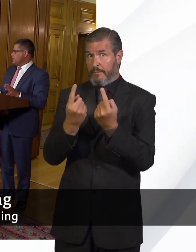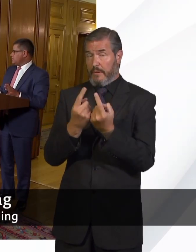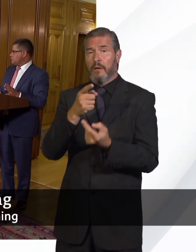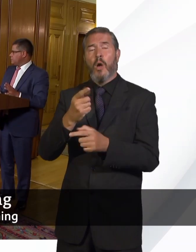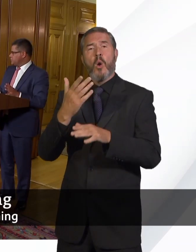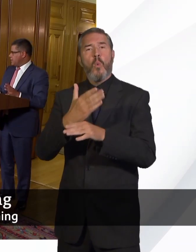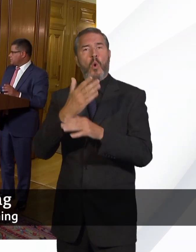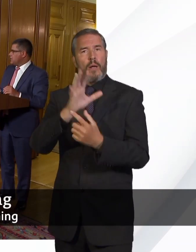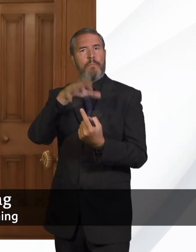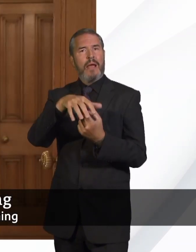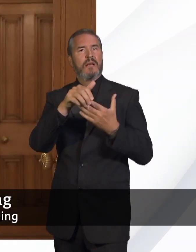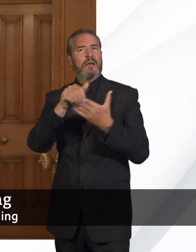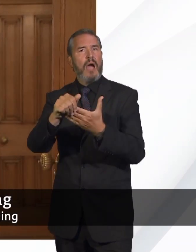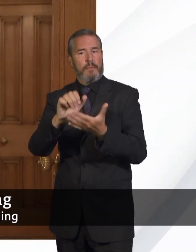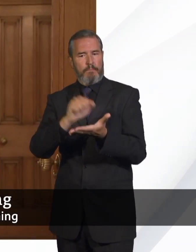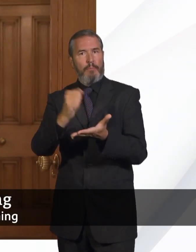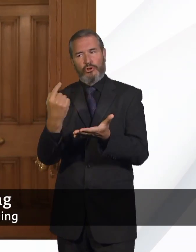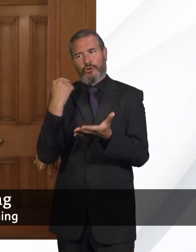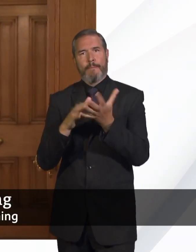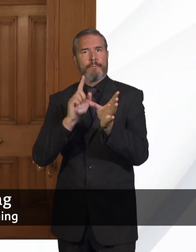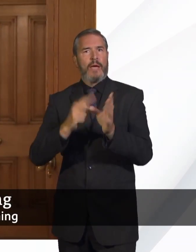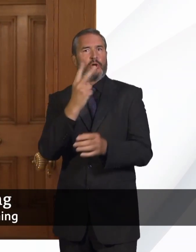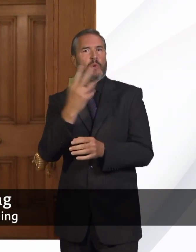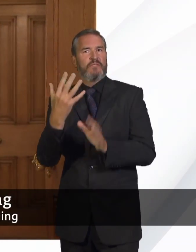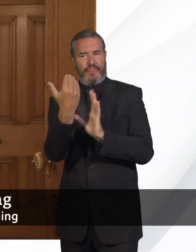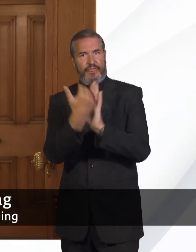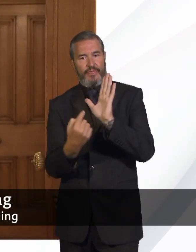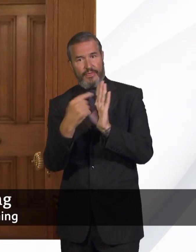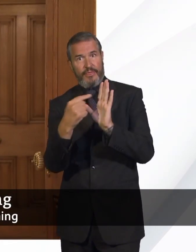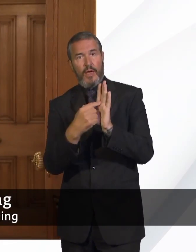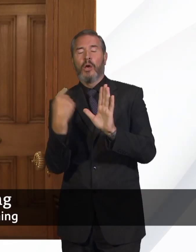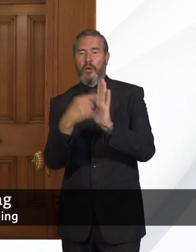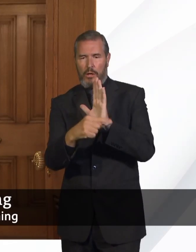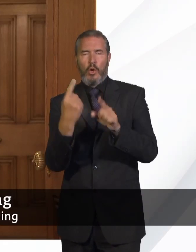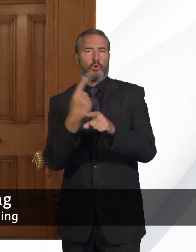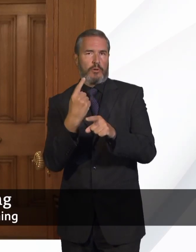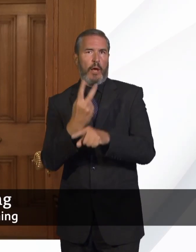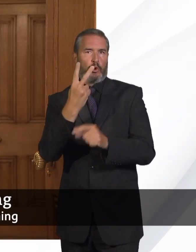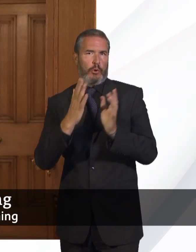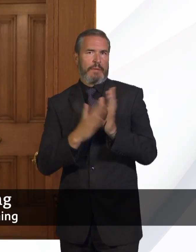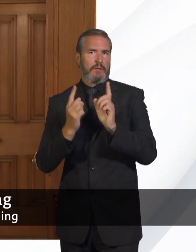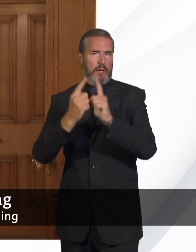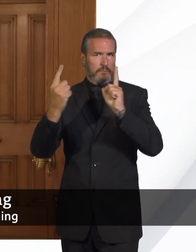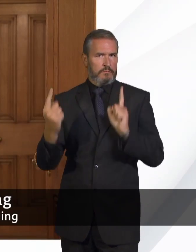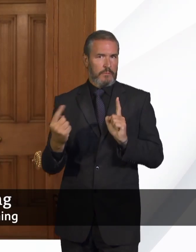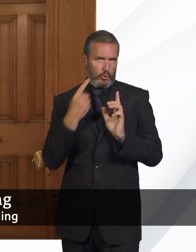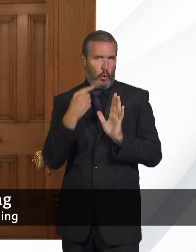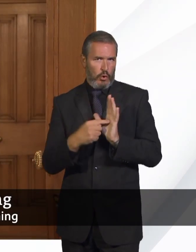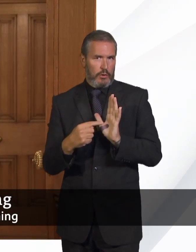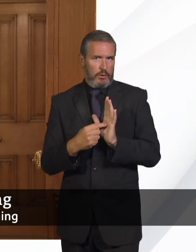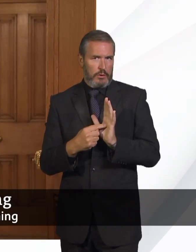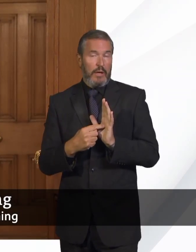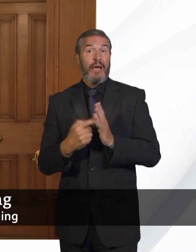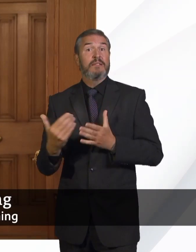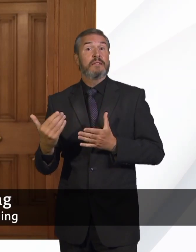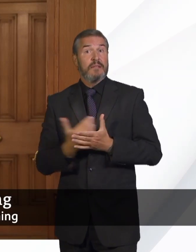workplace guidance that we've put out, we address the whole issue around 2 metres in distance, and of course we also say that it is